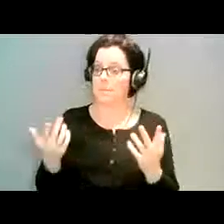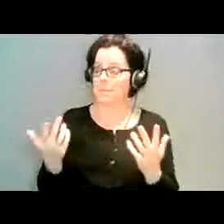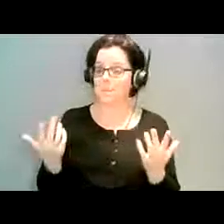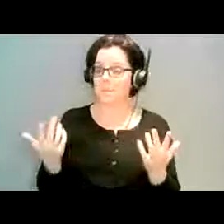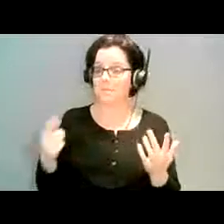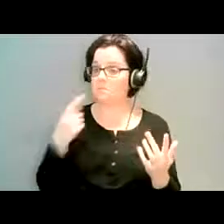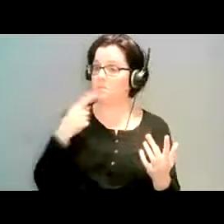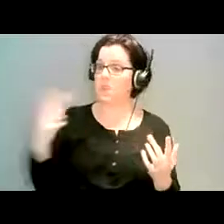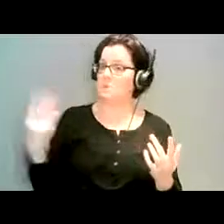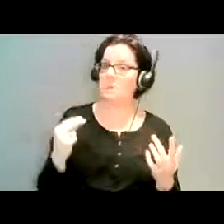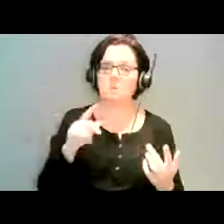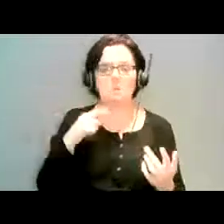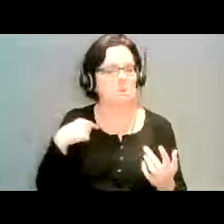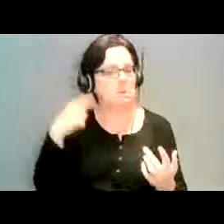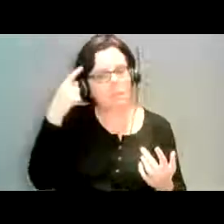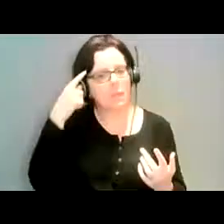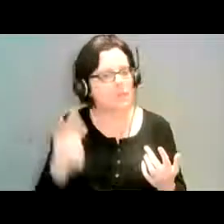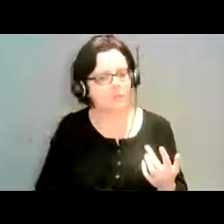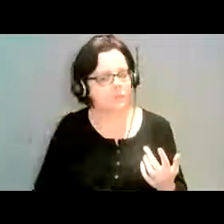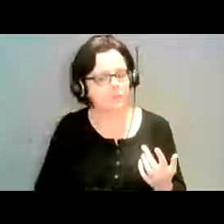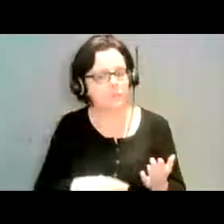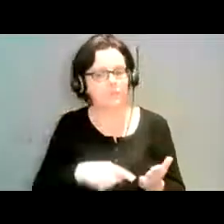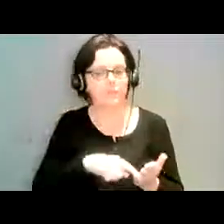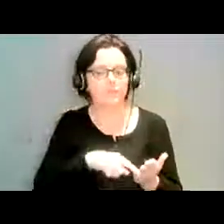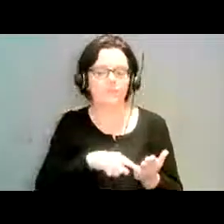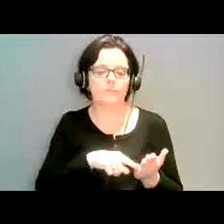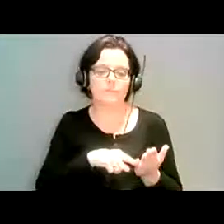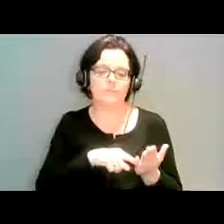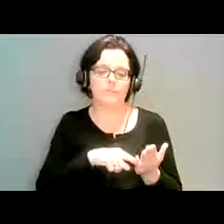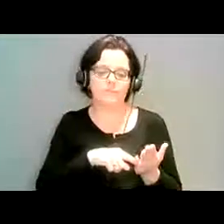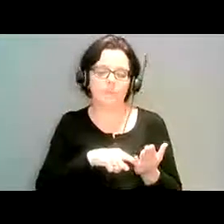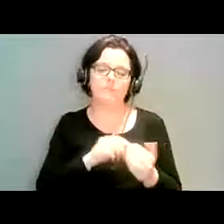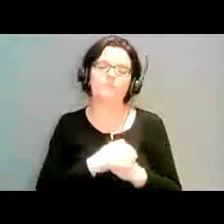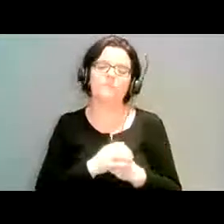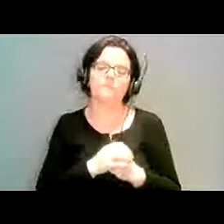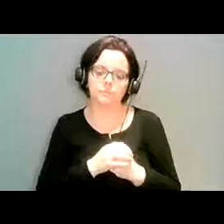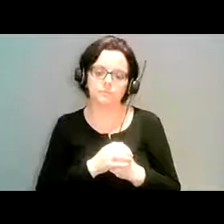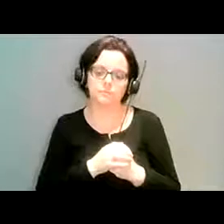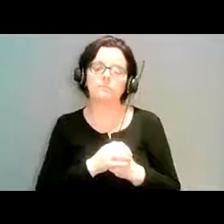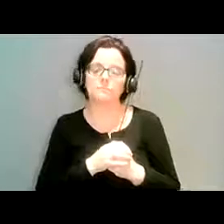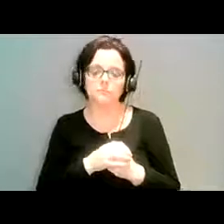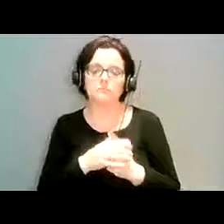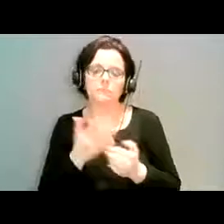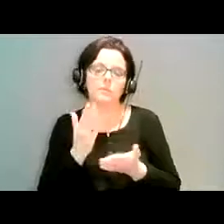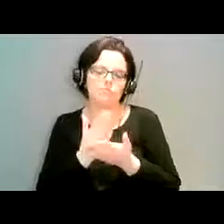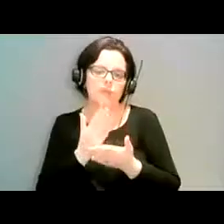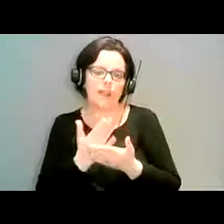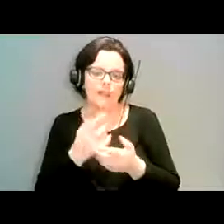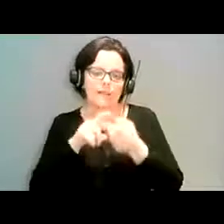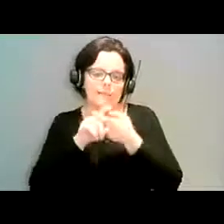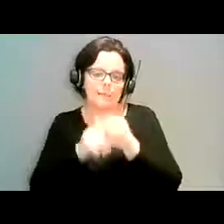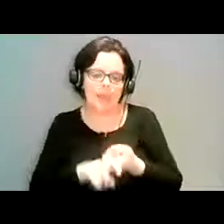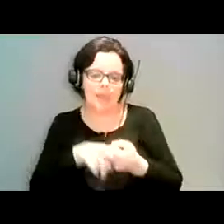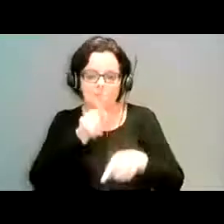you can also say, for example, and I don't know, I suppose it depends on people's kind of needs and impairments and